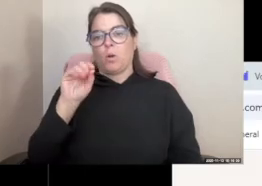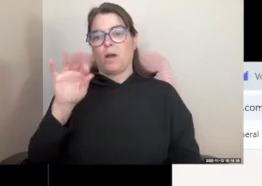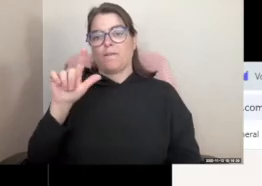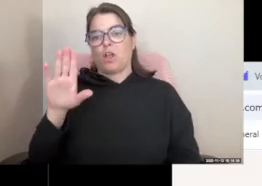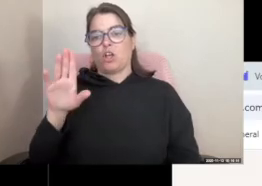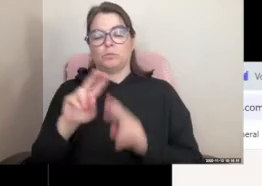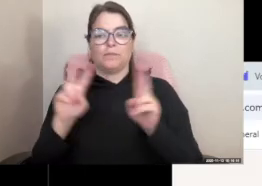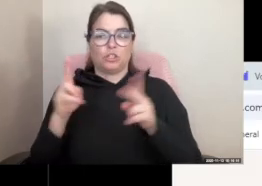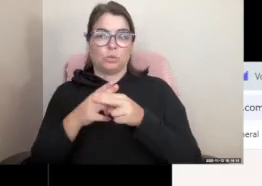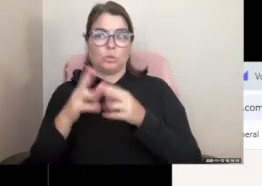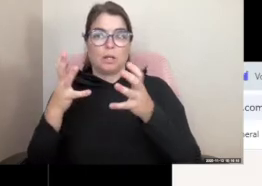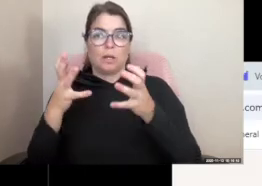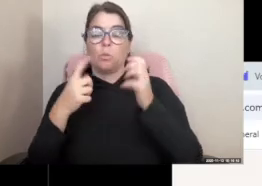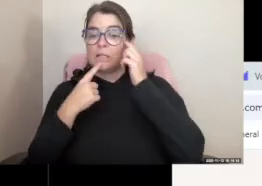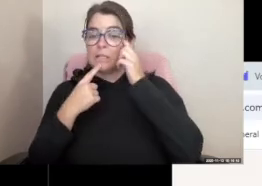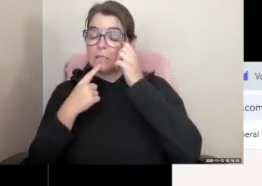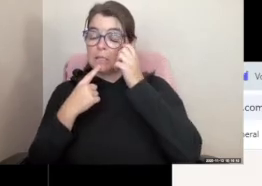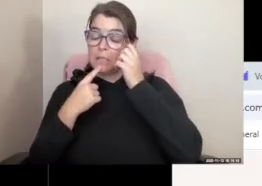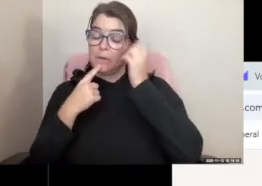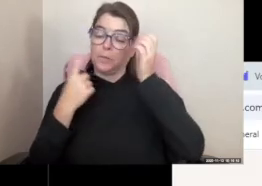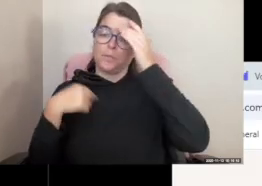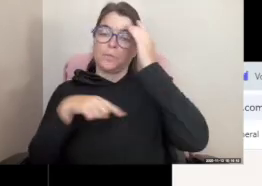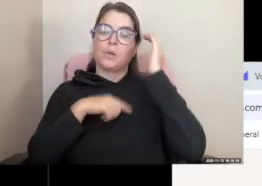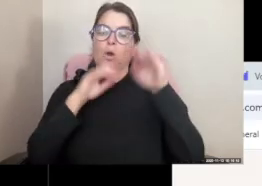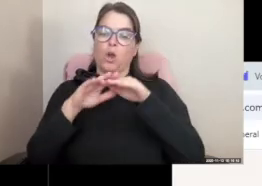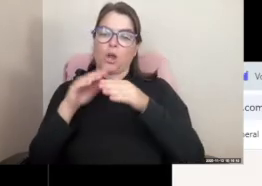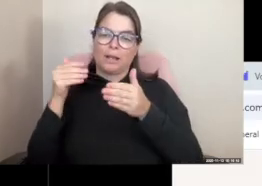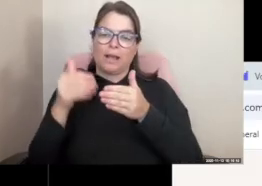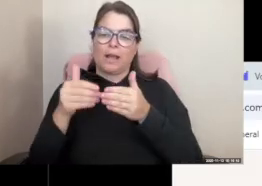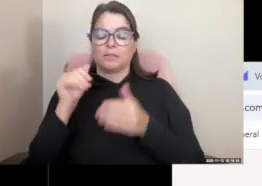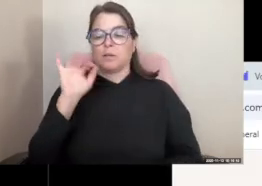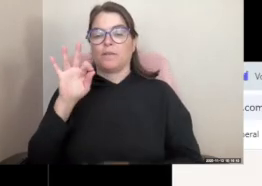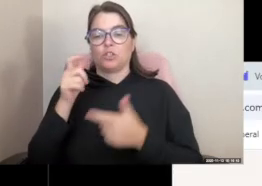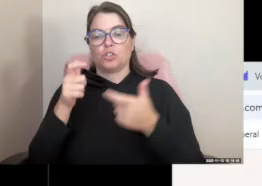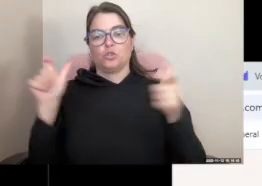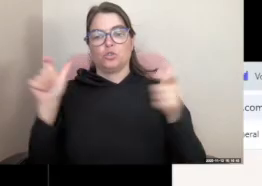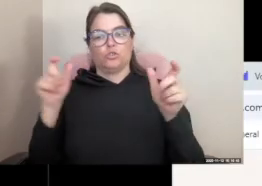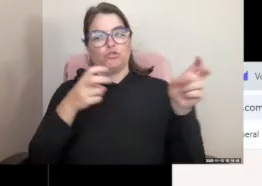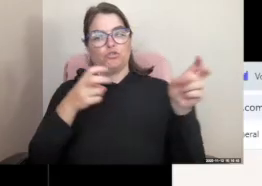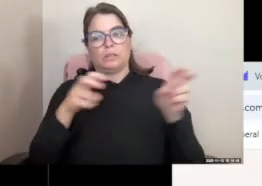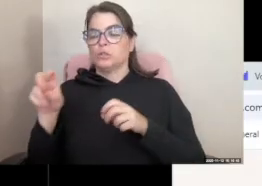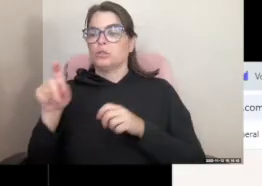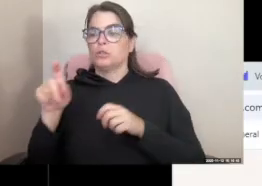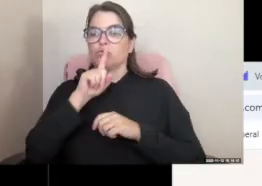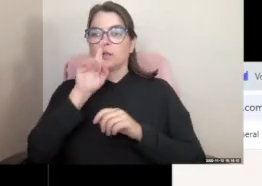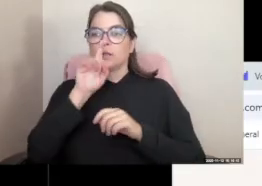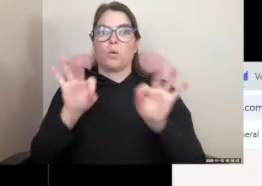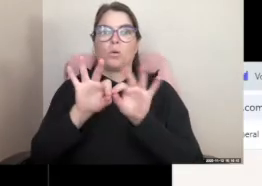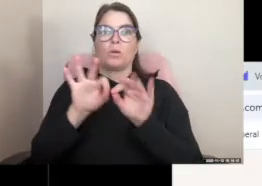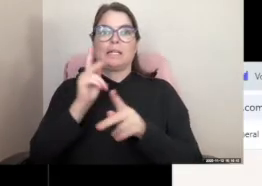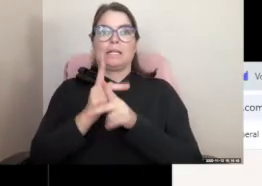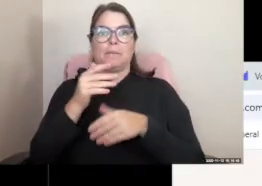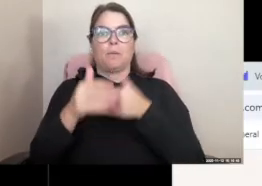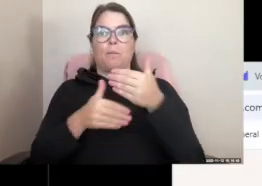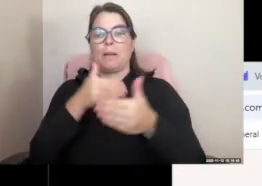LAX area that have been operational since 2021 and seeing really good utilization across light, medium, and heavy duty fleets. And